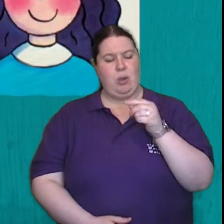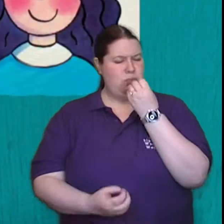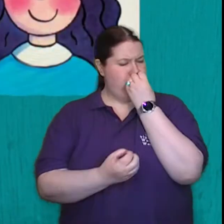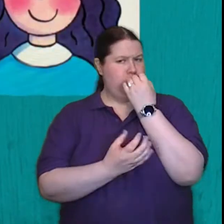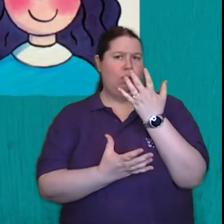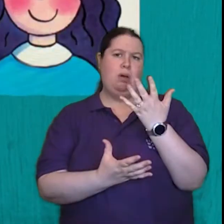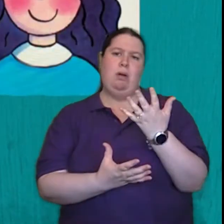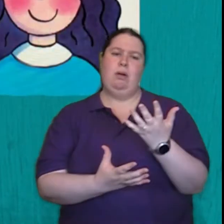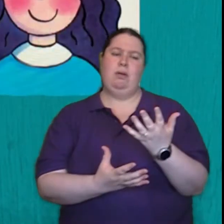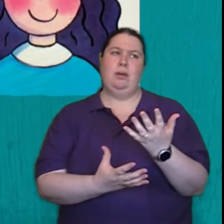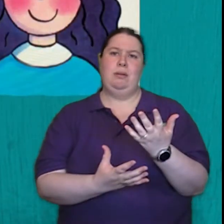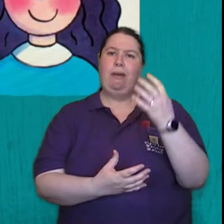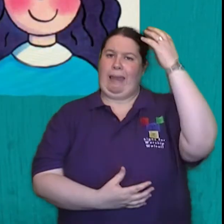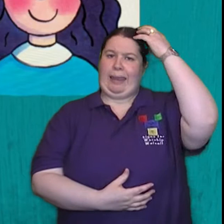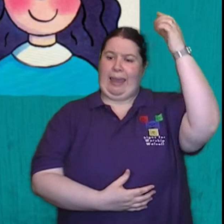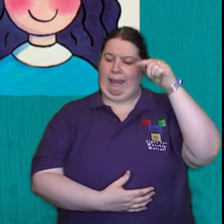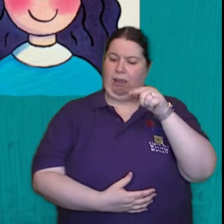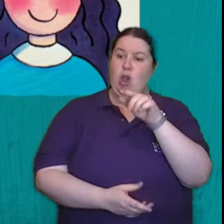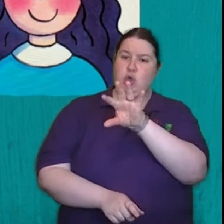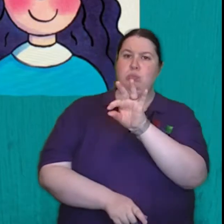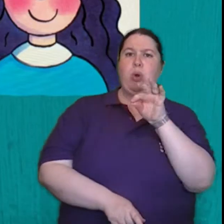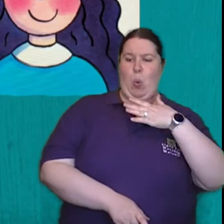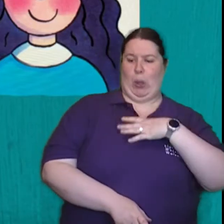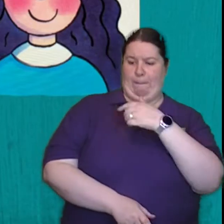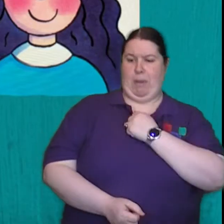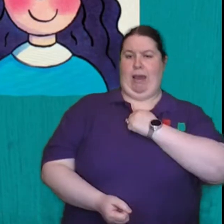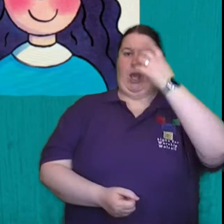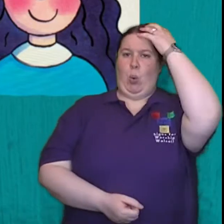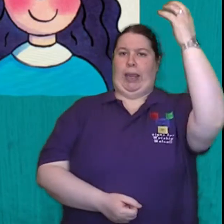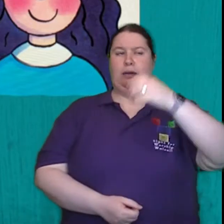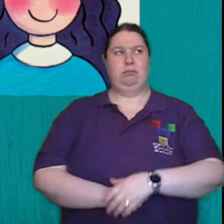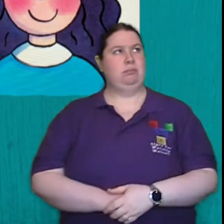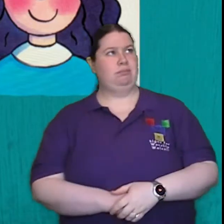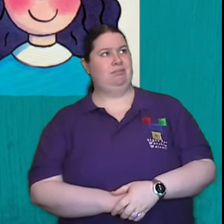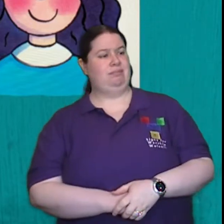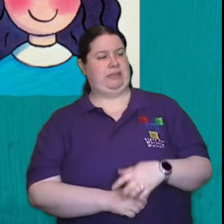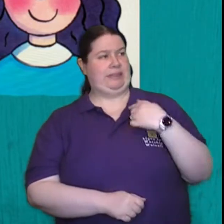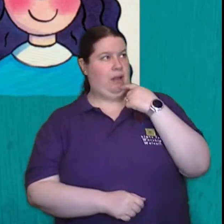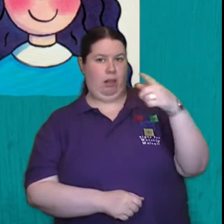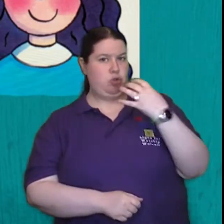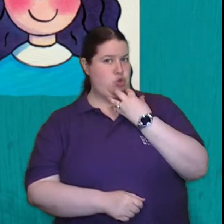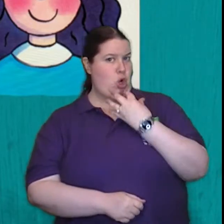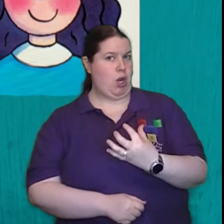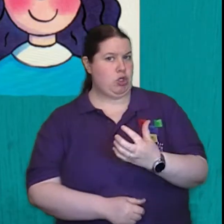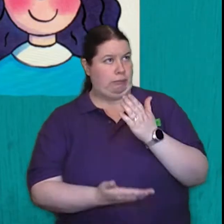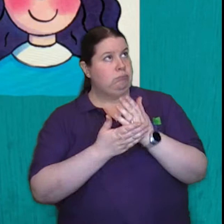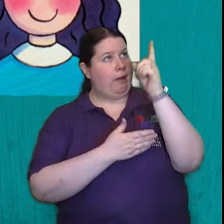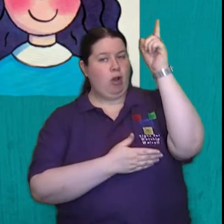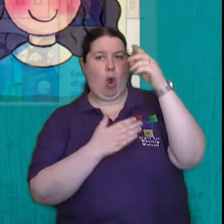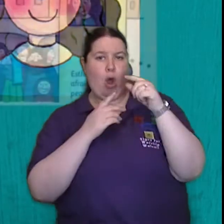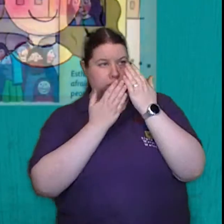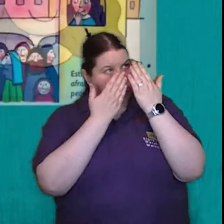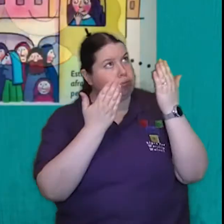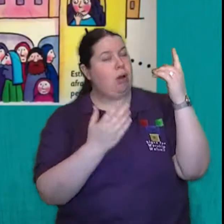Esther was beautiful and chosen by the king to be his new queen. She did not tell the king that she was Jewish and followed